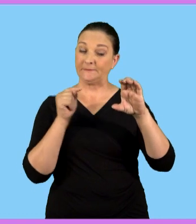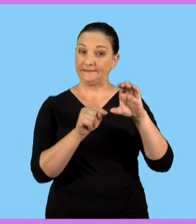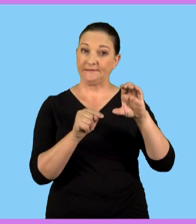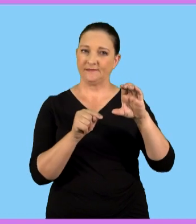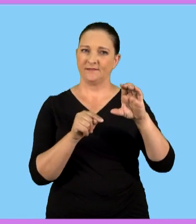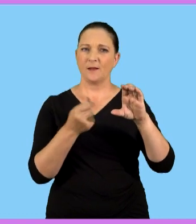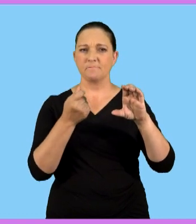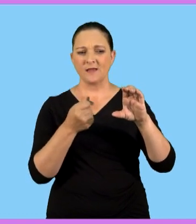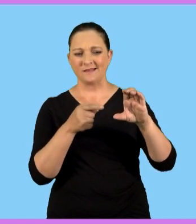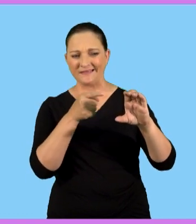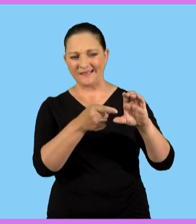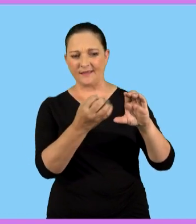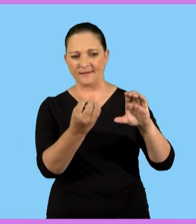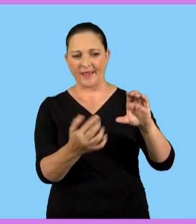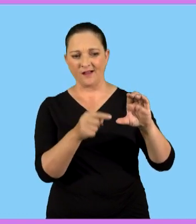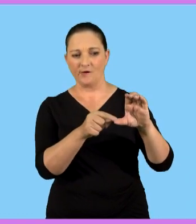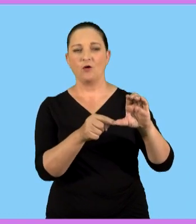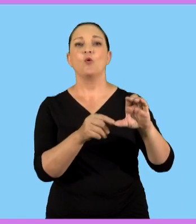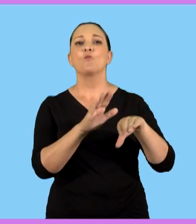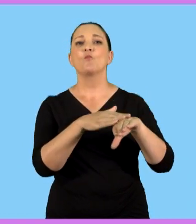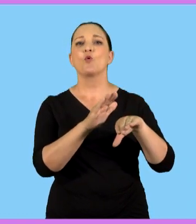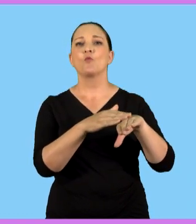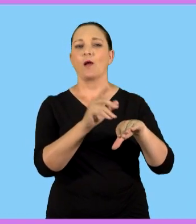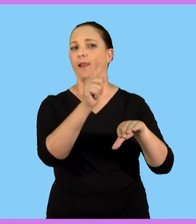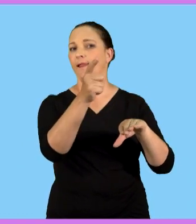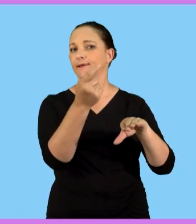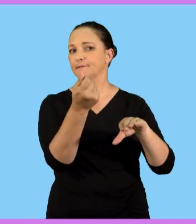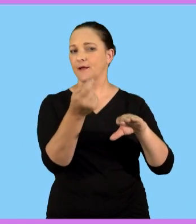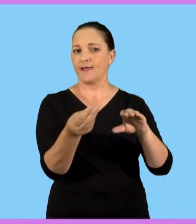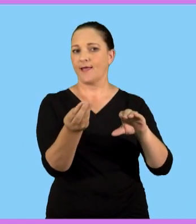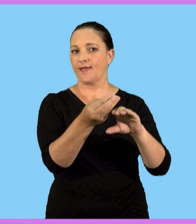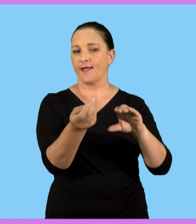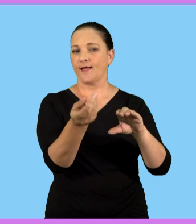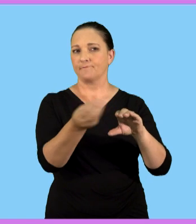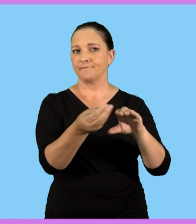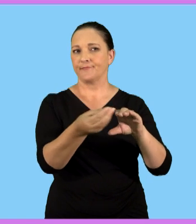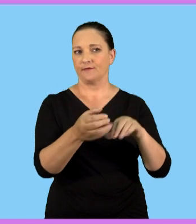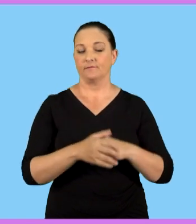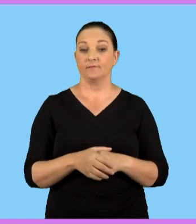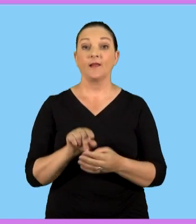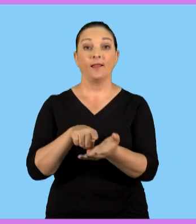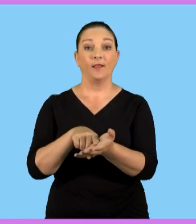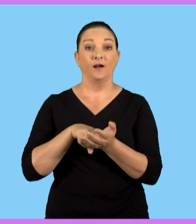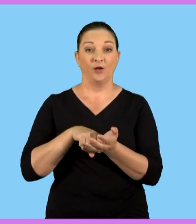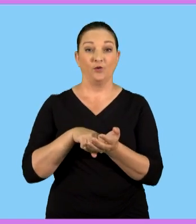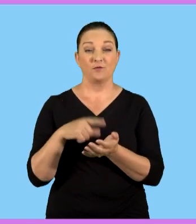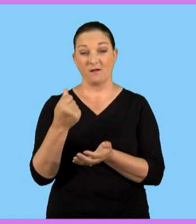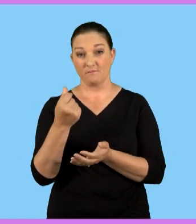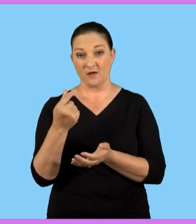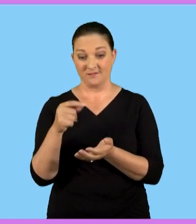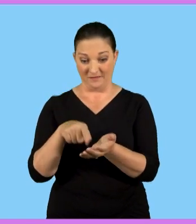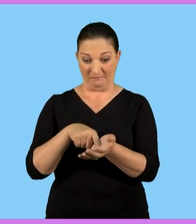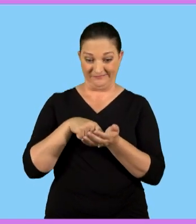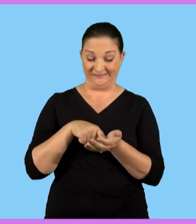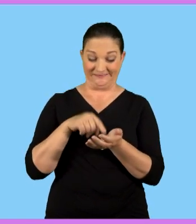investment, money in an account that earns more money later. Loan, money that is